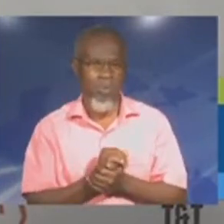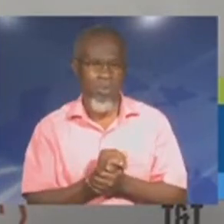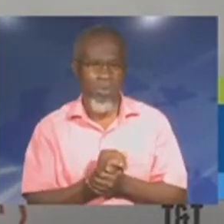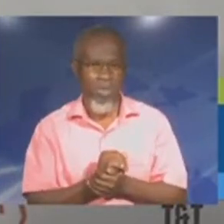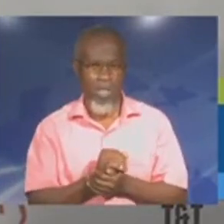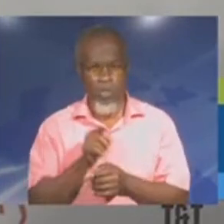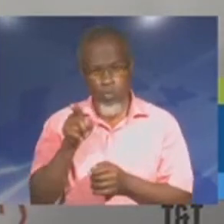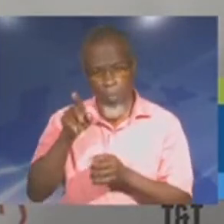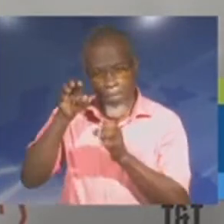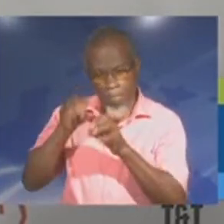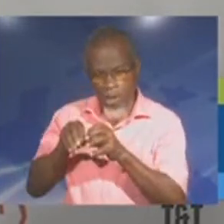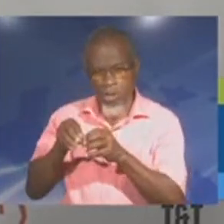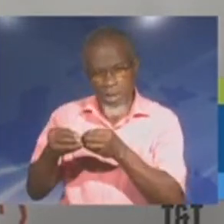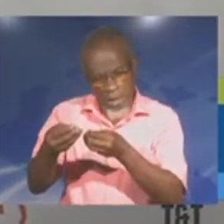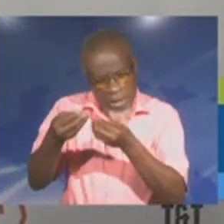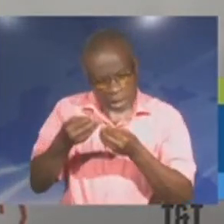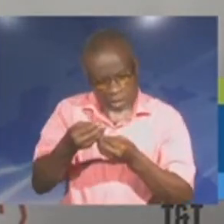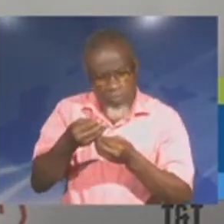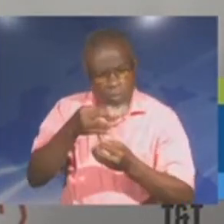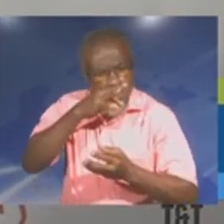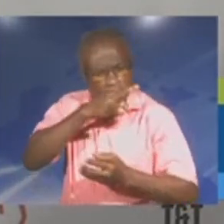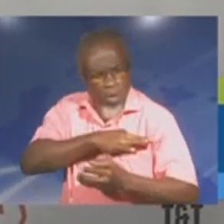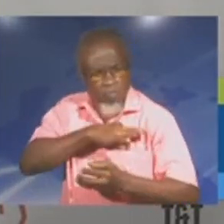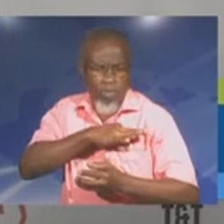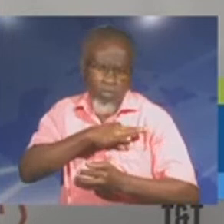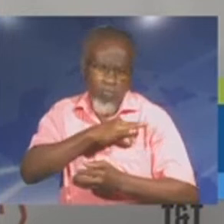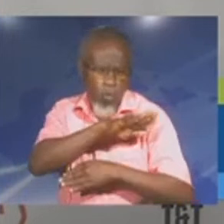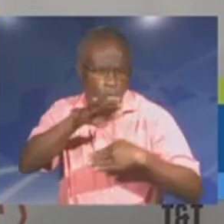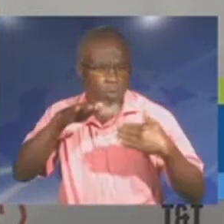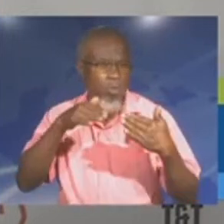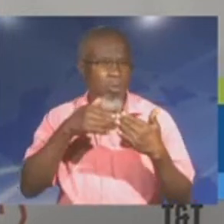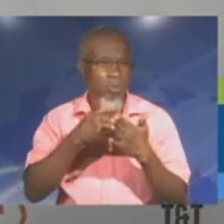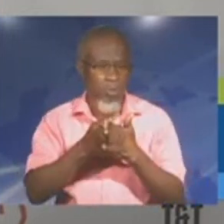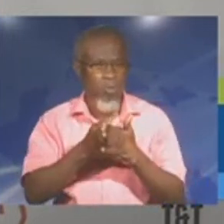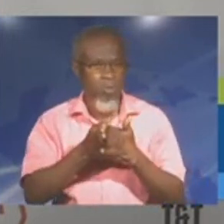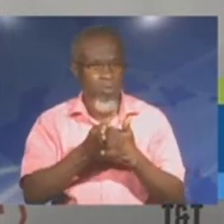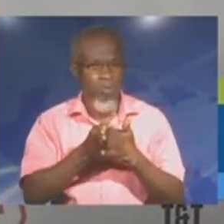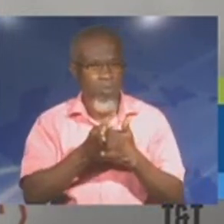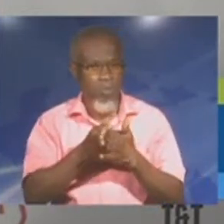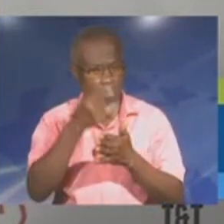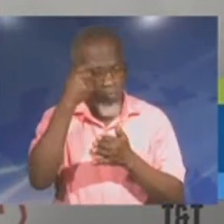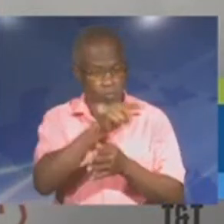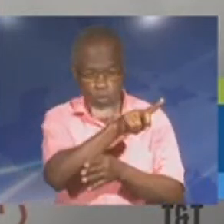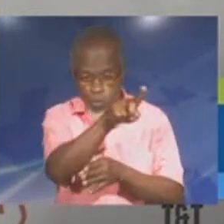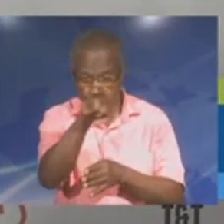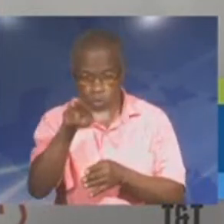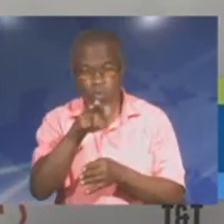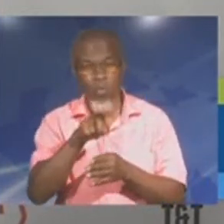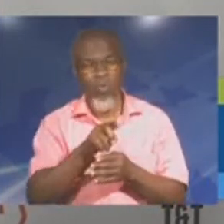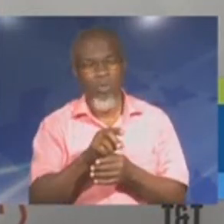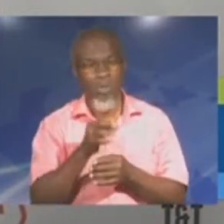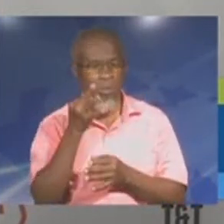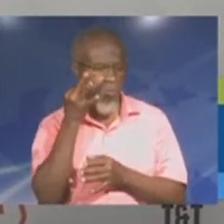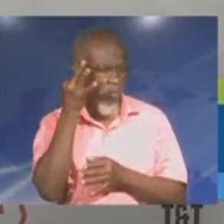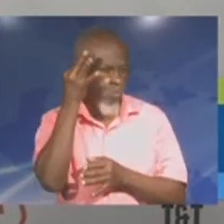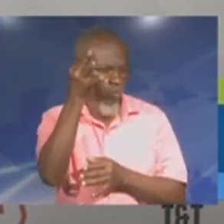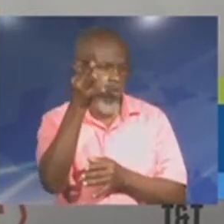business. One wants to know that it would be profitable and the benefits it brings would be sustainable in the